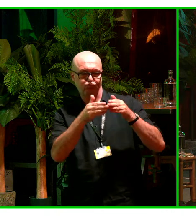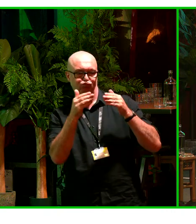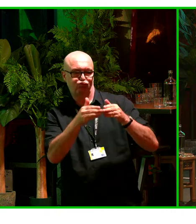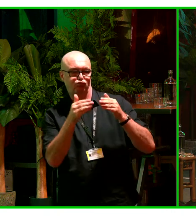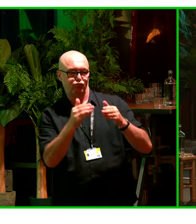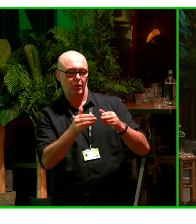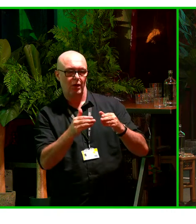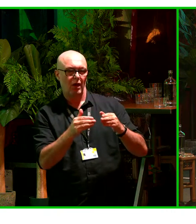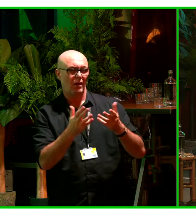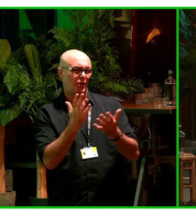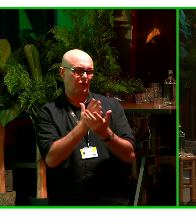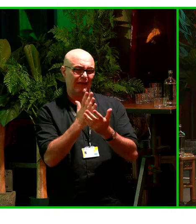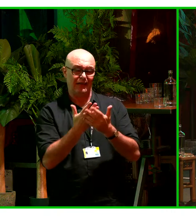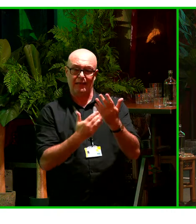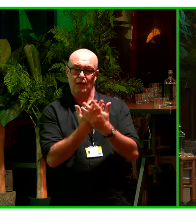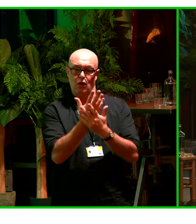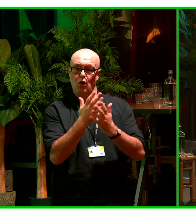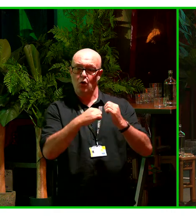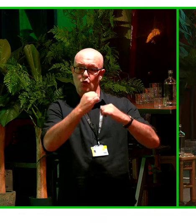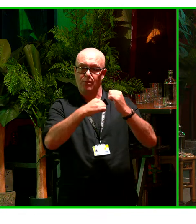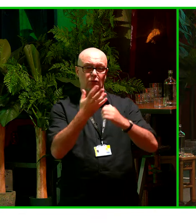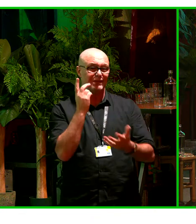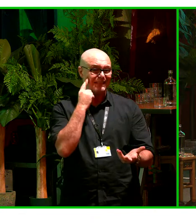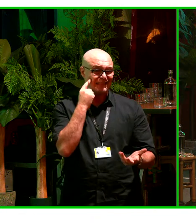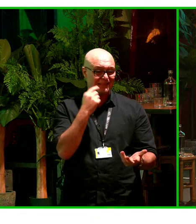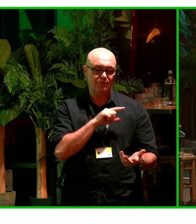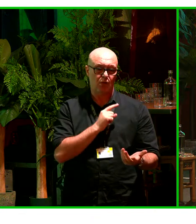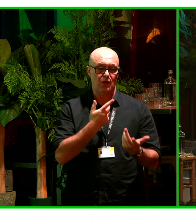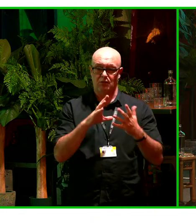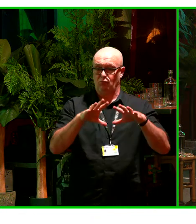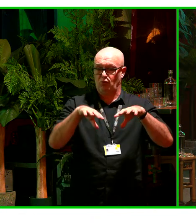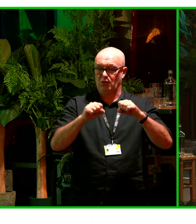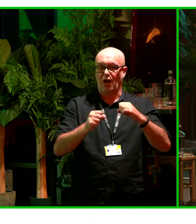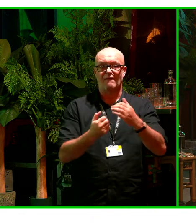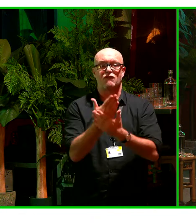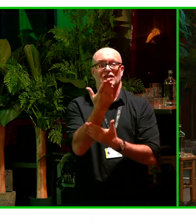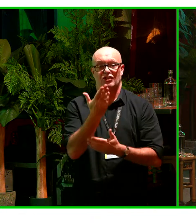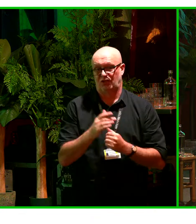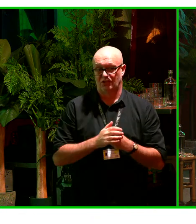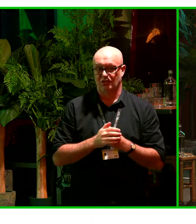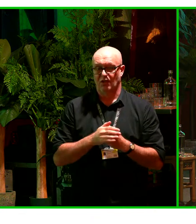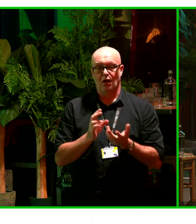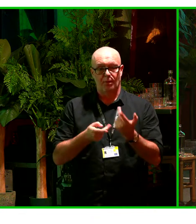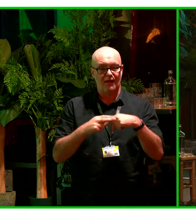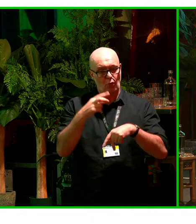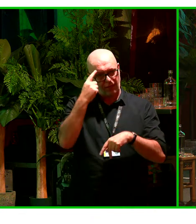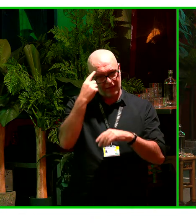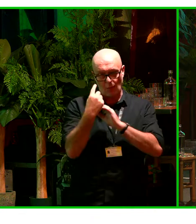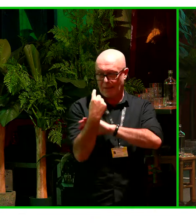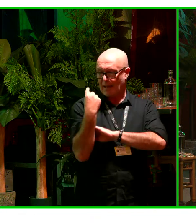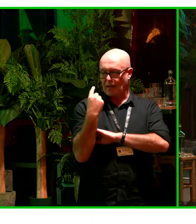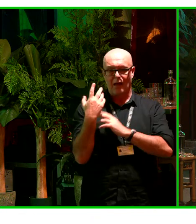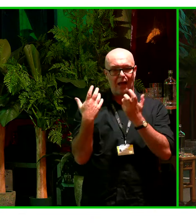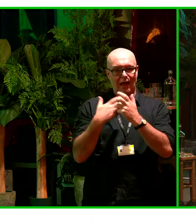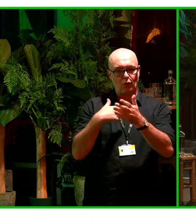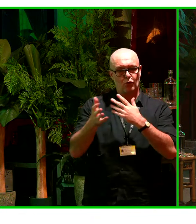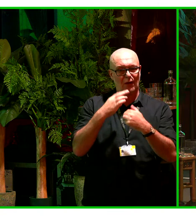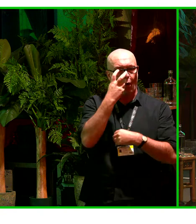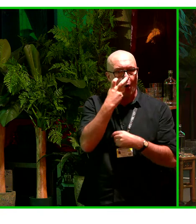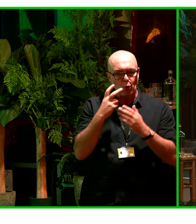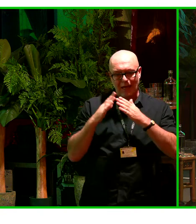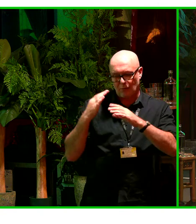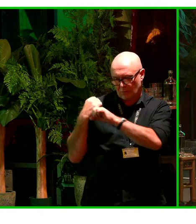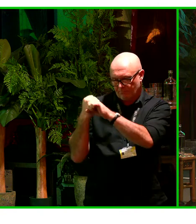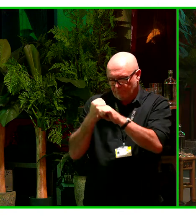new builds, it's easier. You're starting from the ground up. If you think of commercial retrofit, how do you do it? Do you do it when